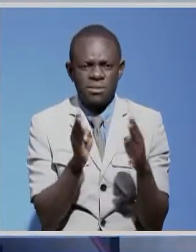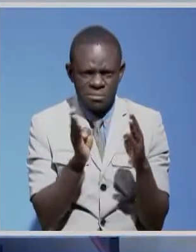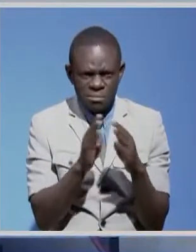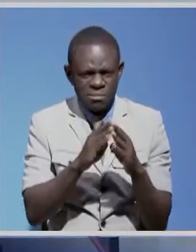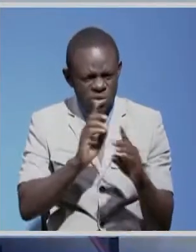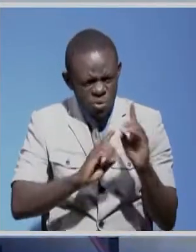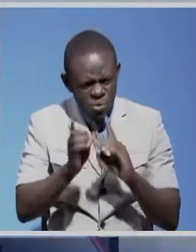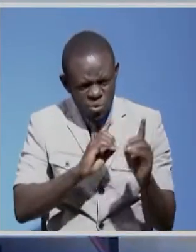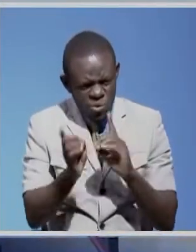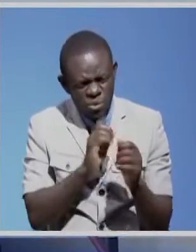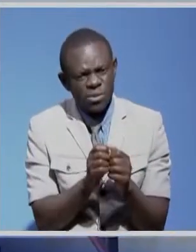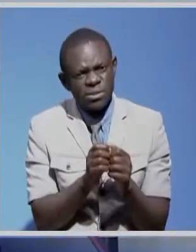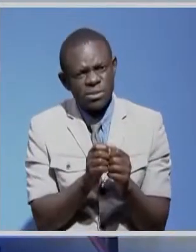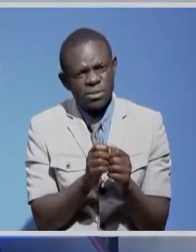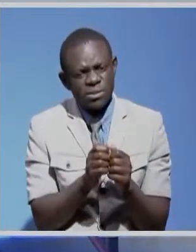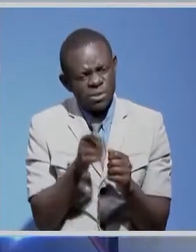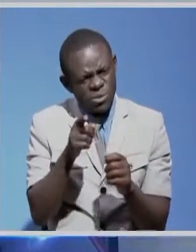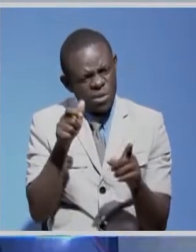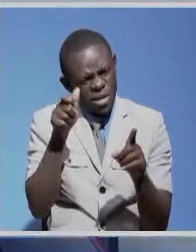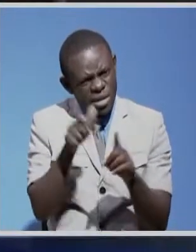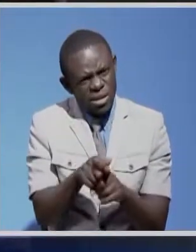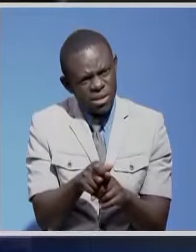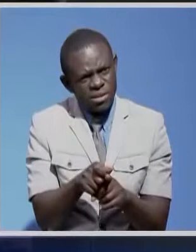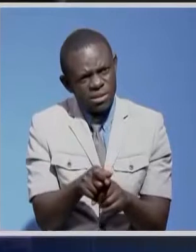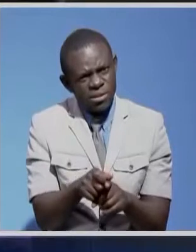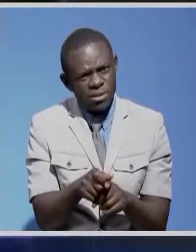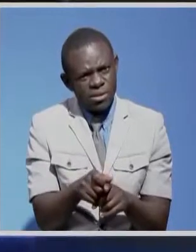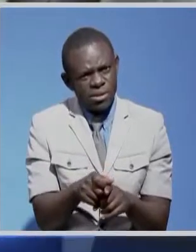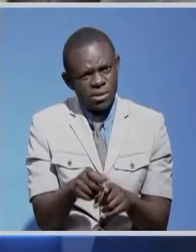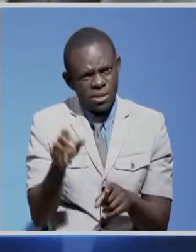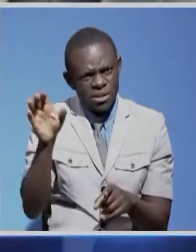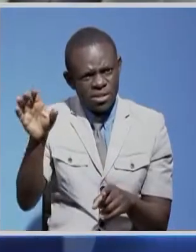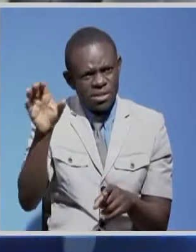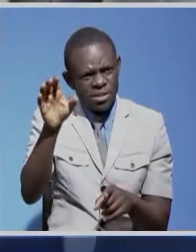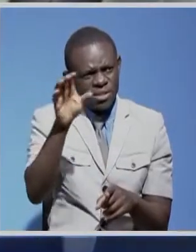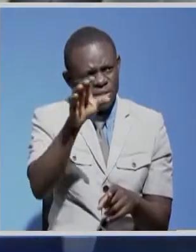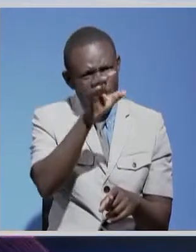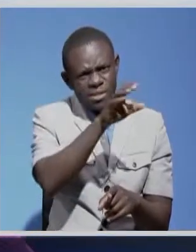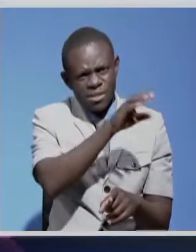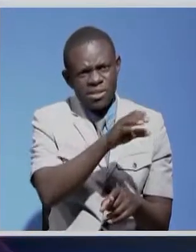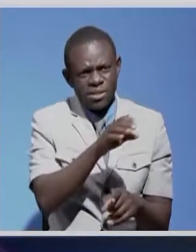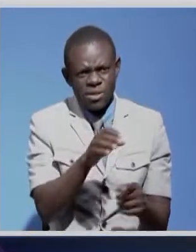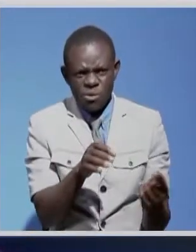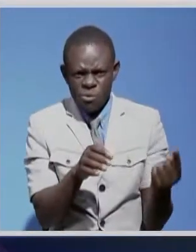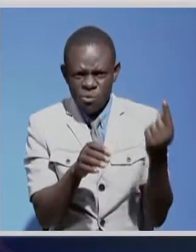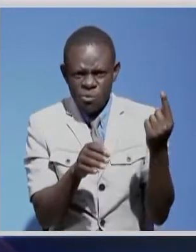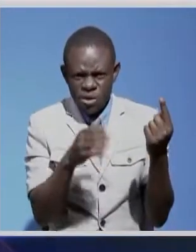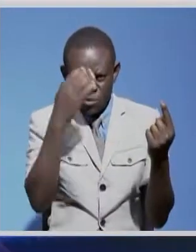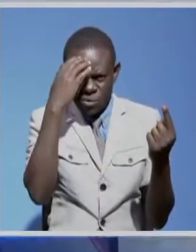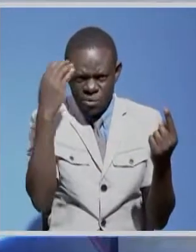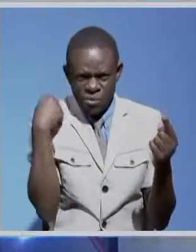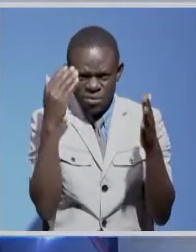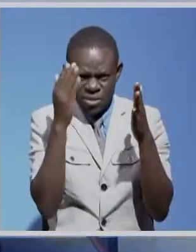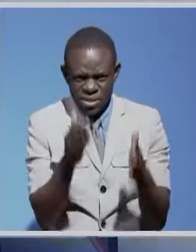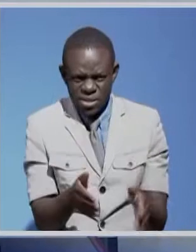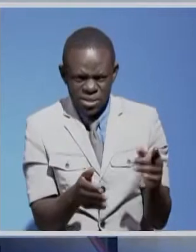that meeting was just one officer from one province having very mild symptoms and hardly noticed. And